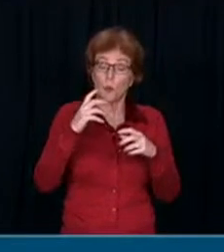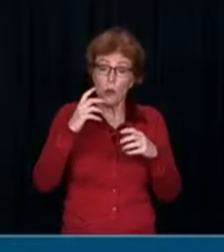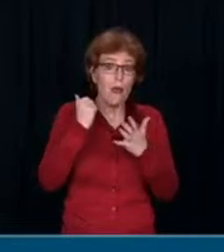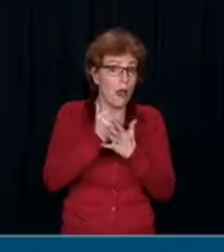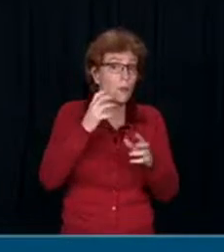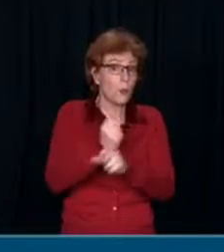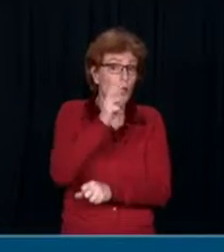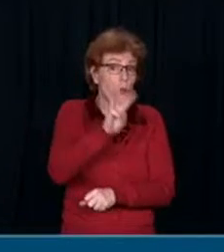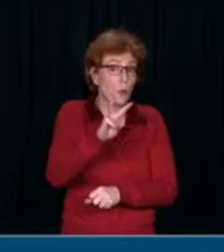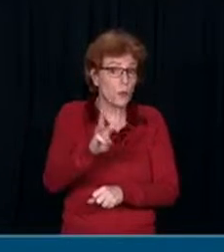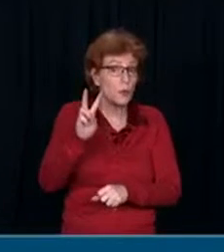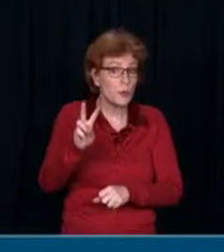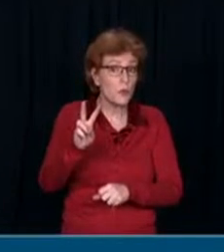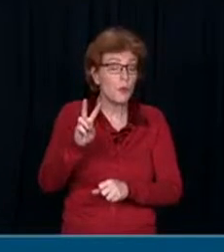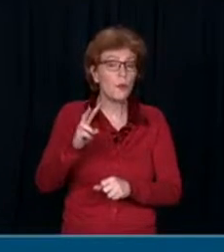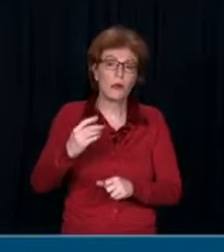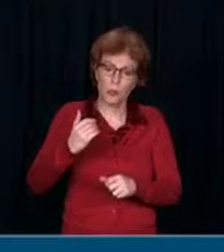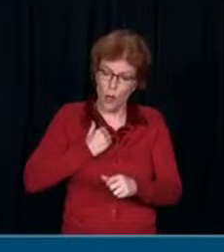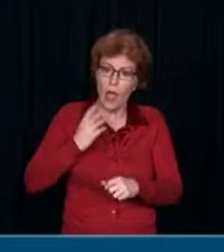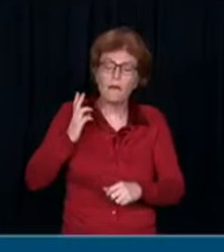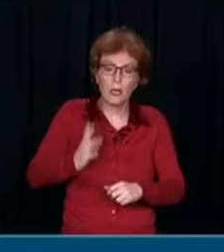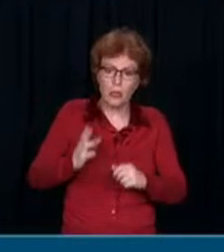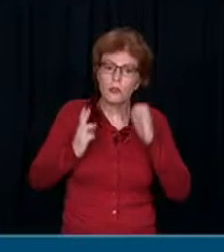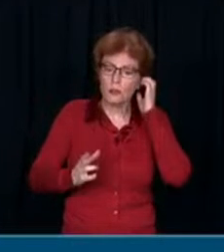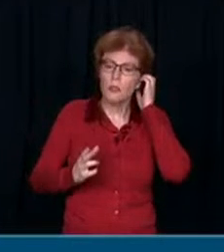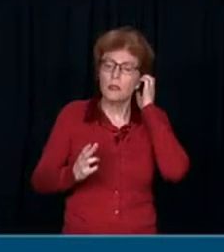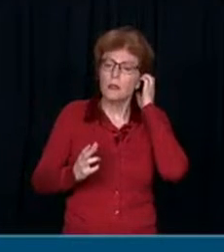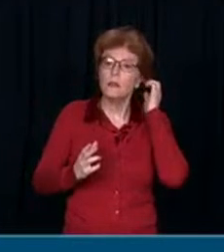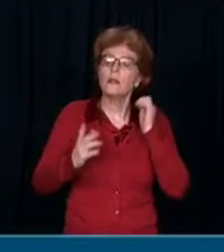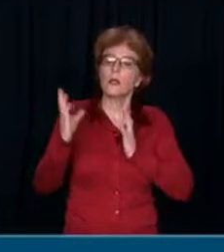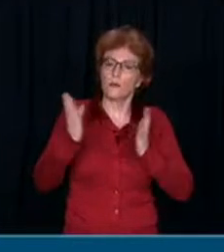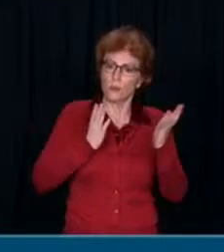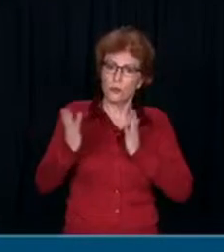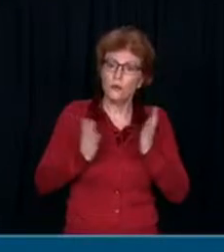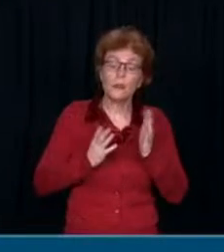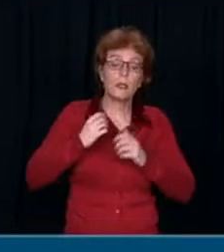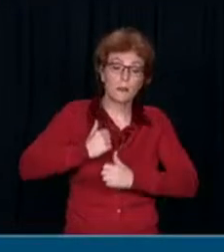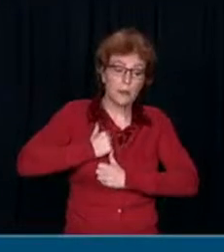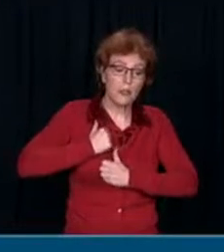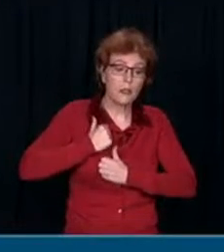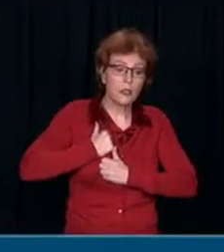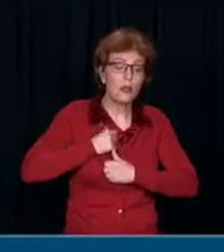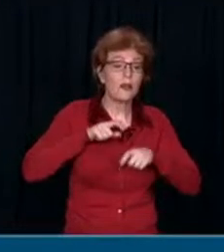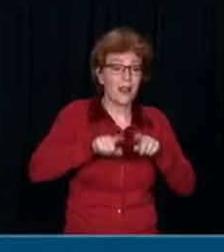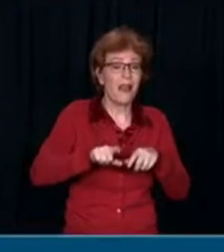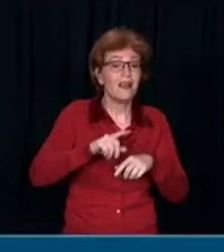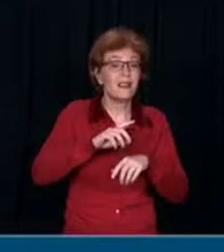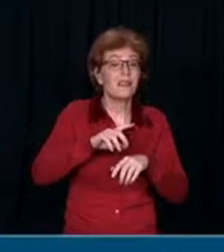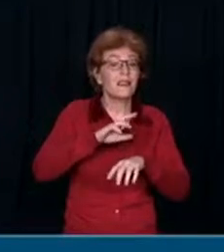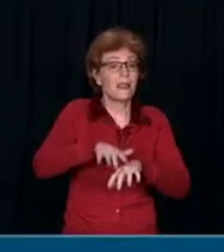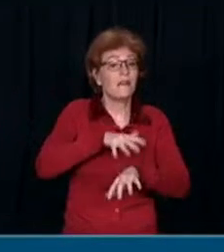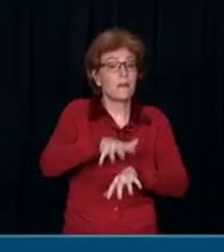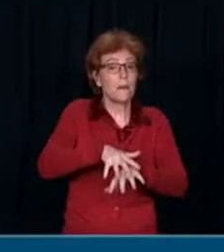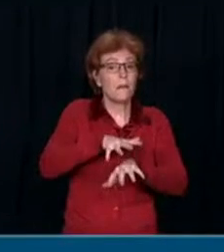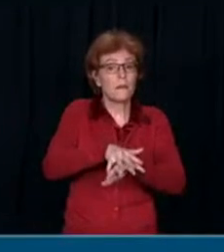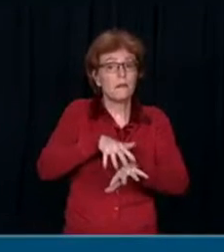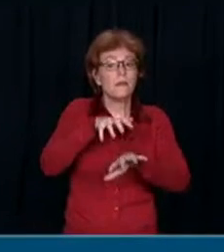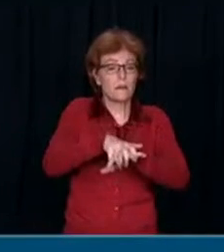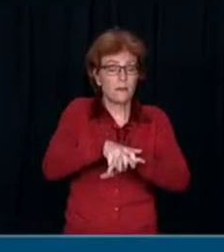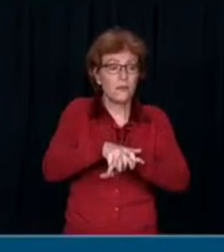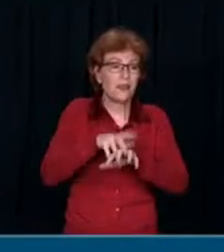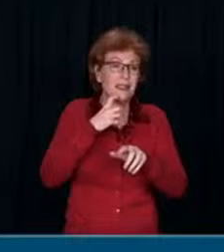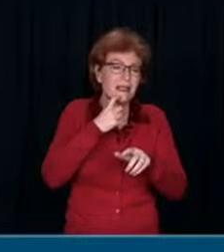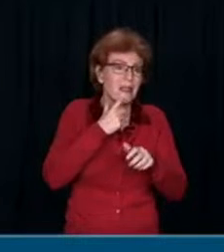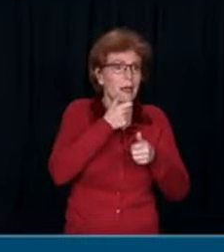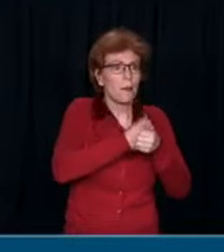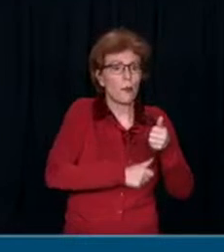So we have a history of service in the military as Native Americans. I think they also say per capita